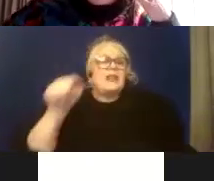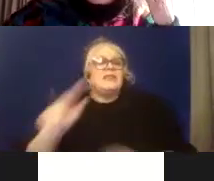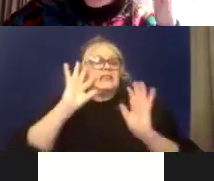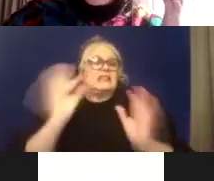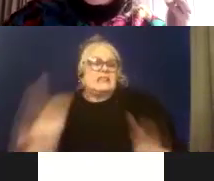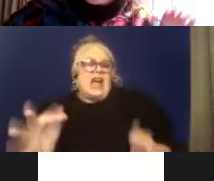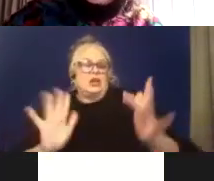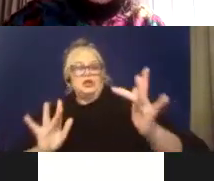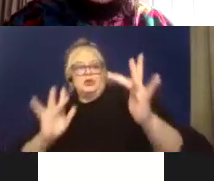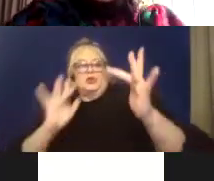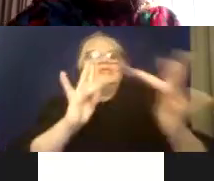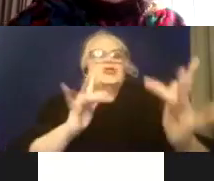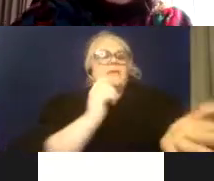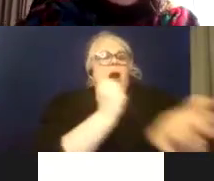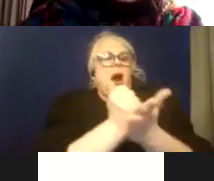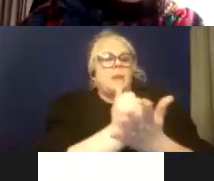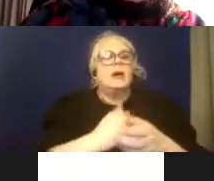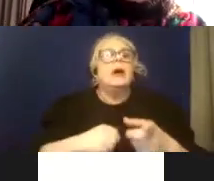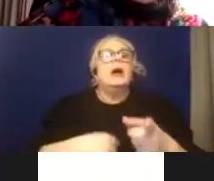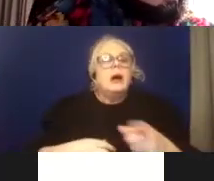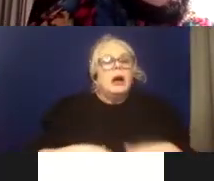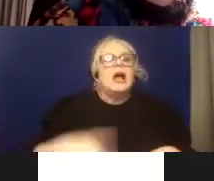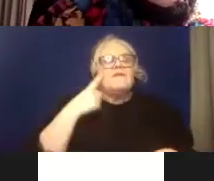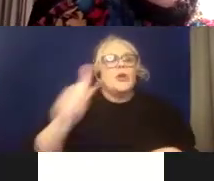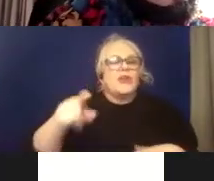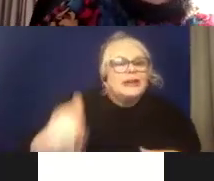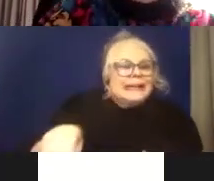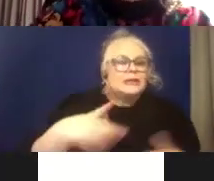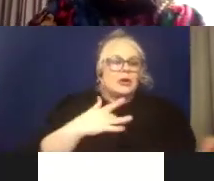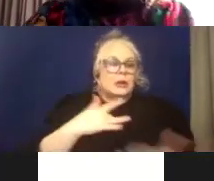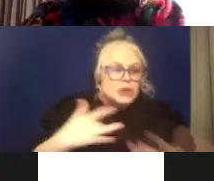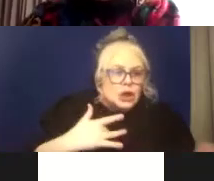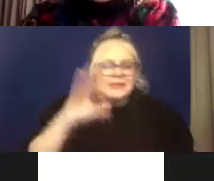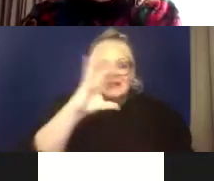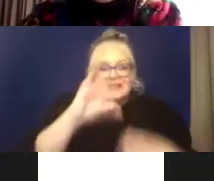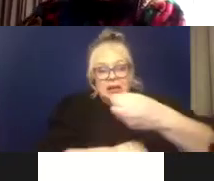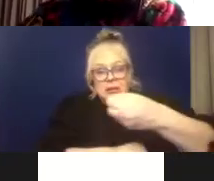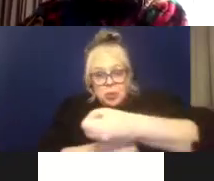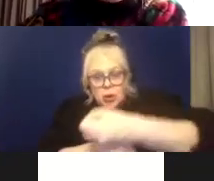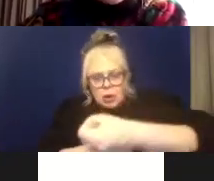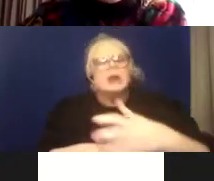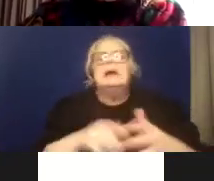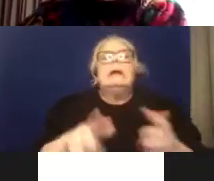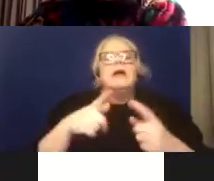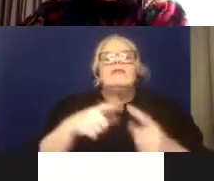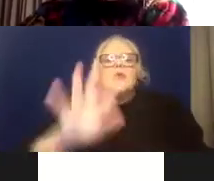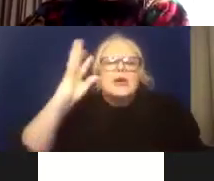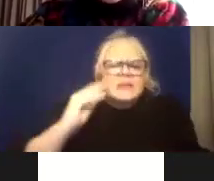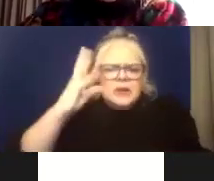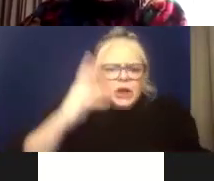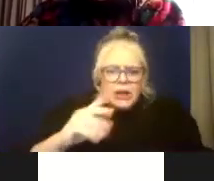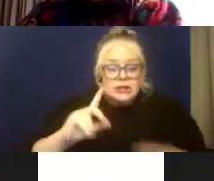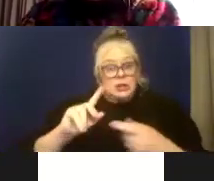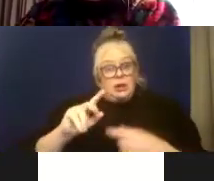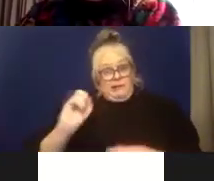dynamics of these crimes, what do you think most image-based sexual abuse survivors identify as their primary need or concern when they are seeking